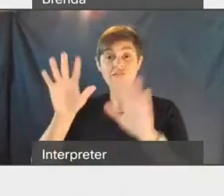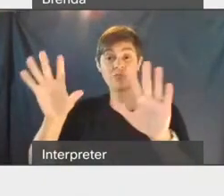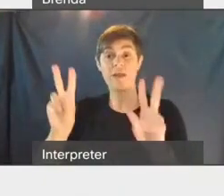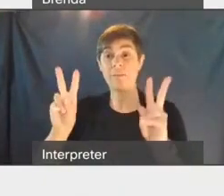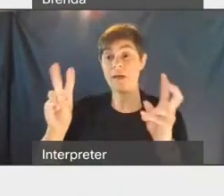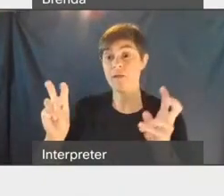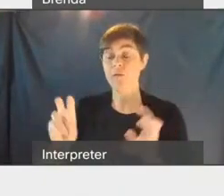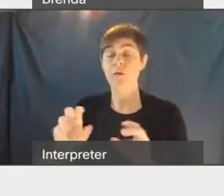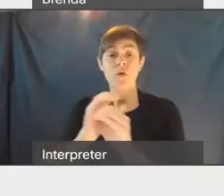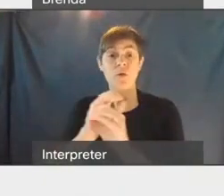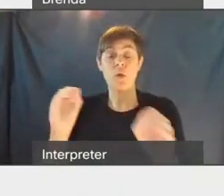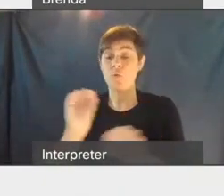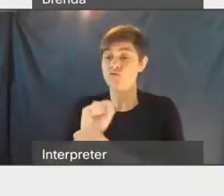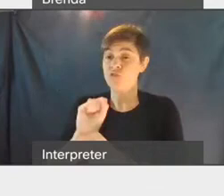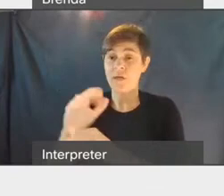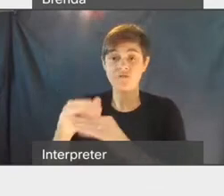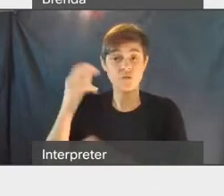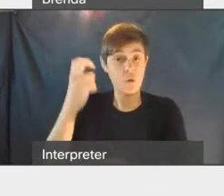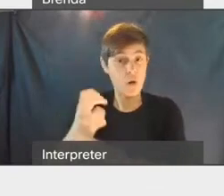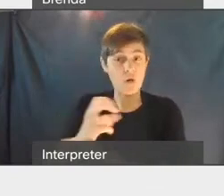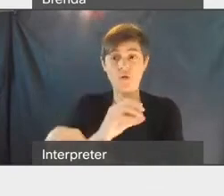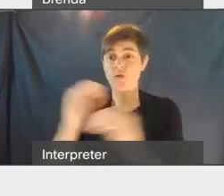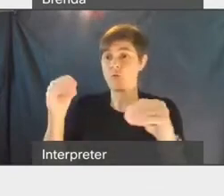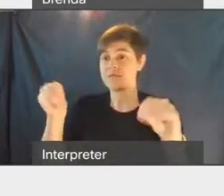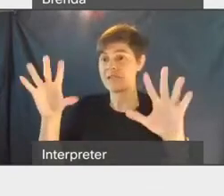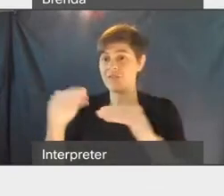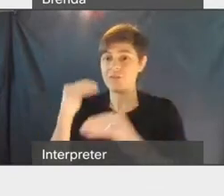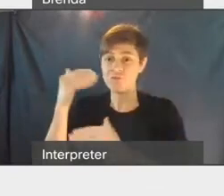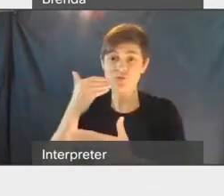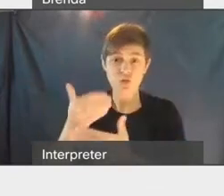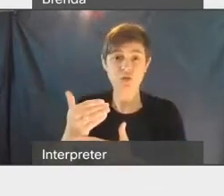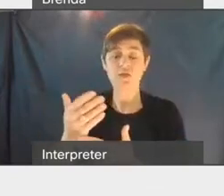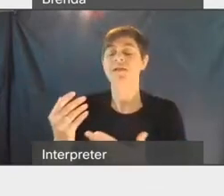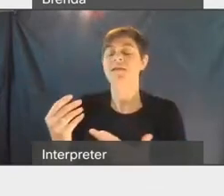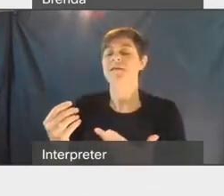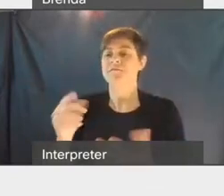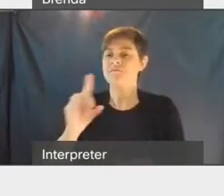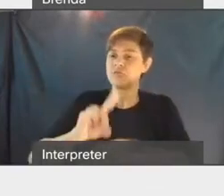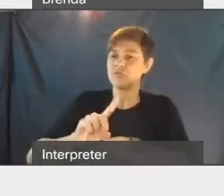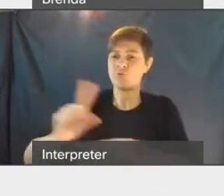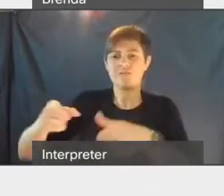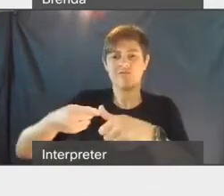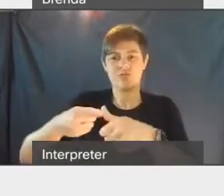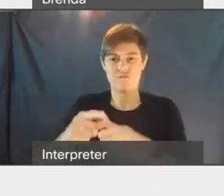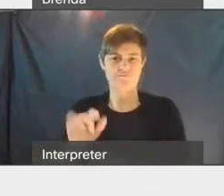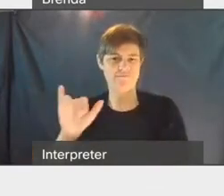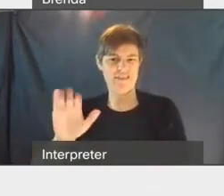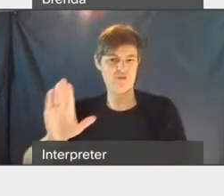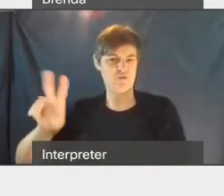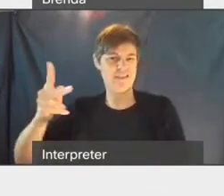difficult, no sacrifice too great, duty first. Your second challenge.